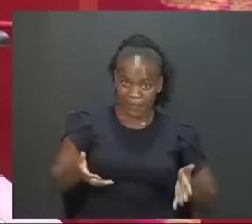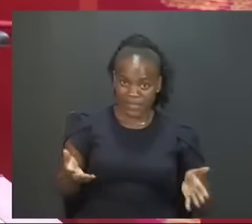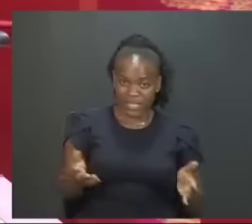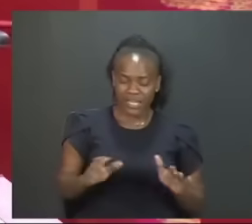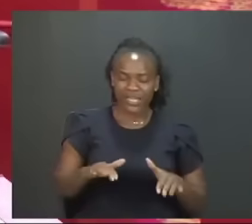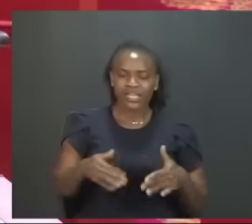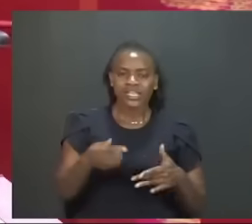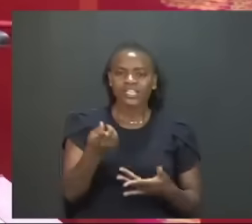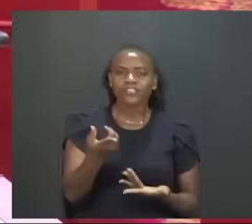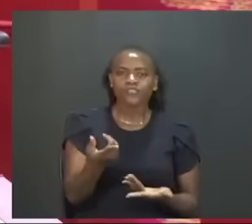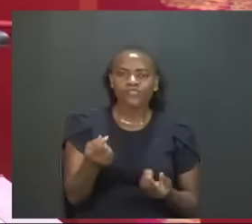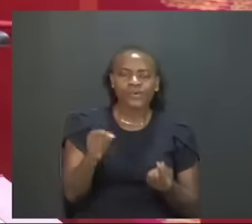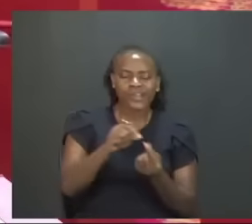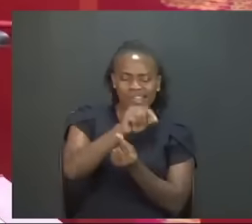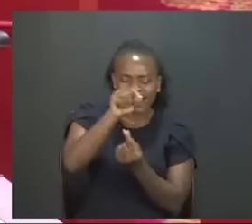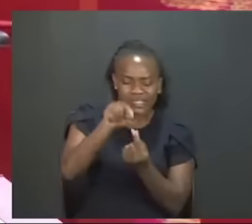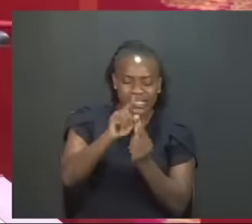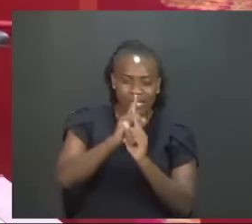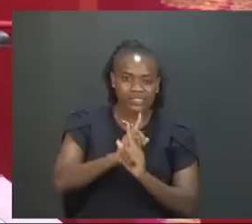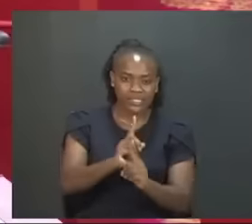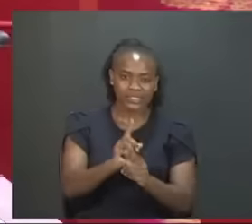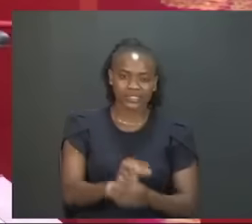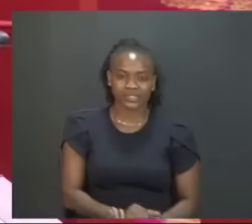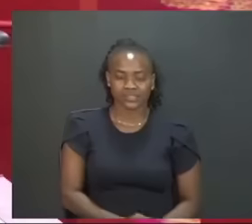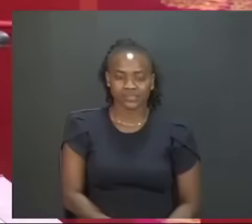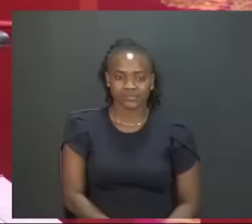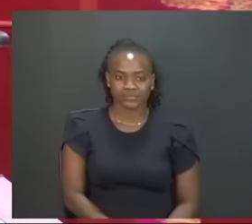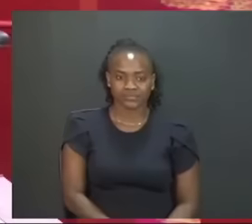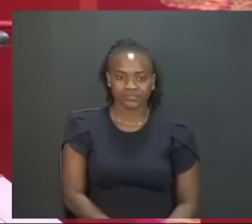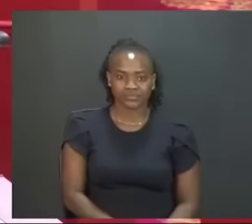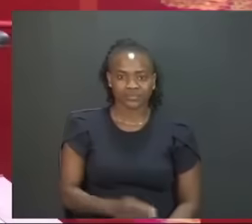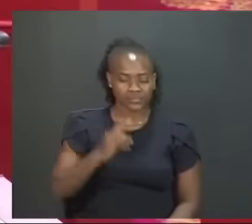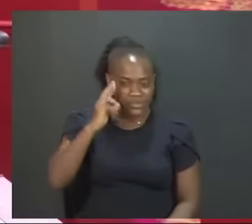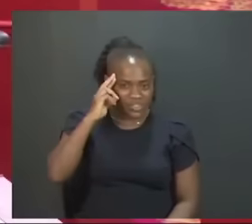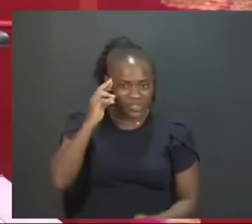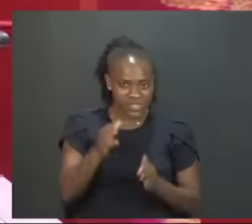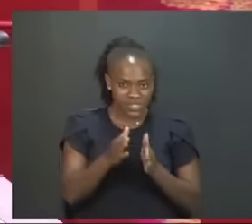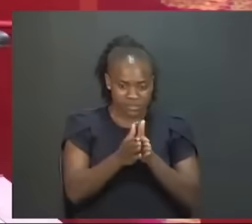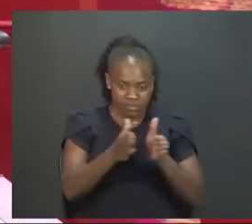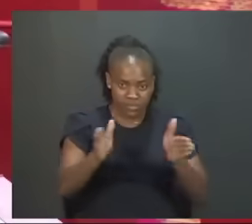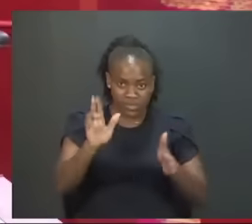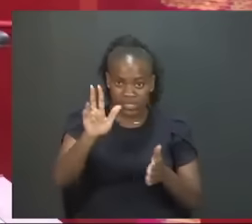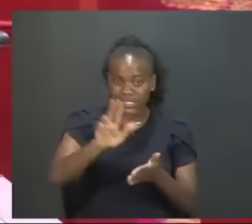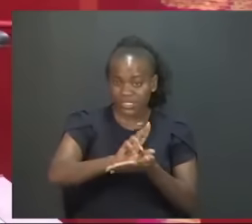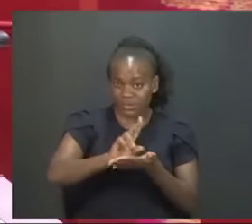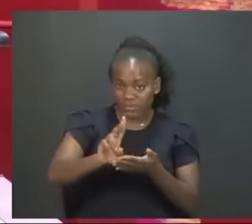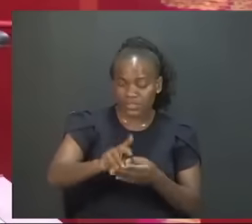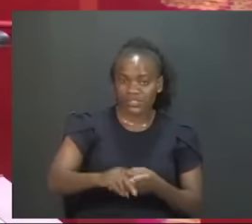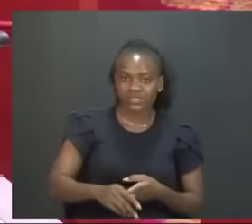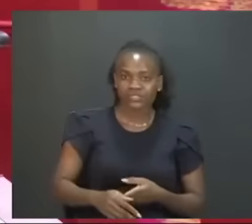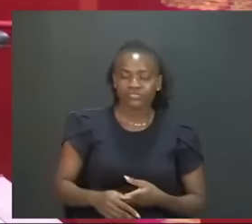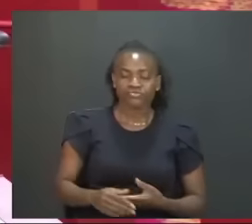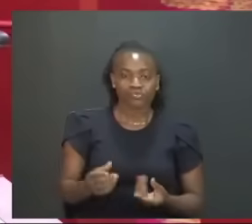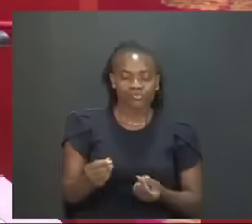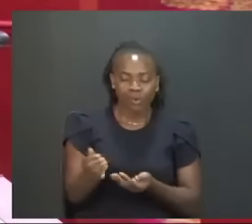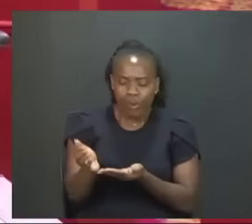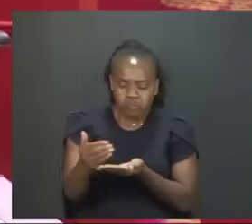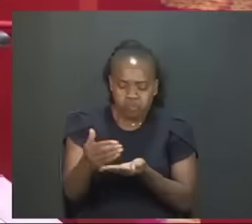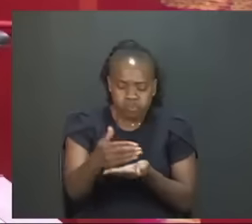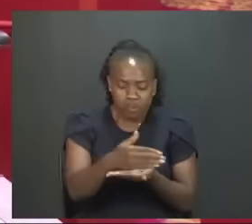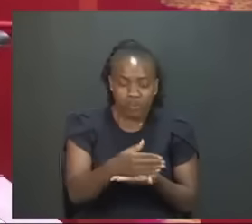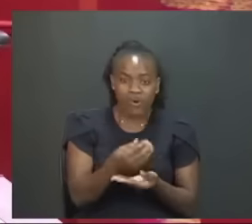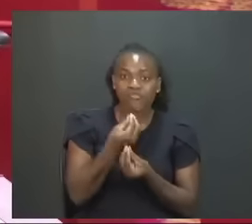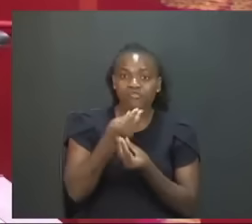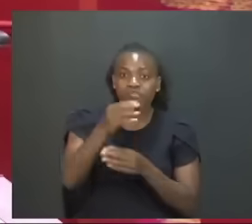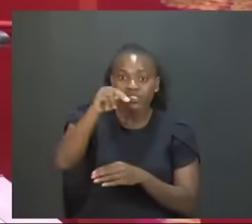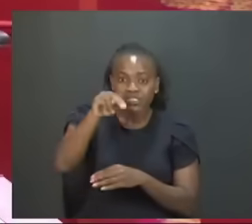give you an accurate response. That is why they are given the 3 weeks to gather the information to be able to respond